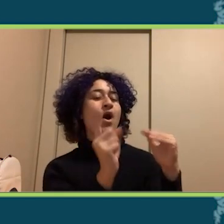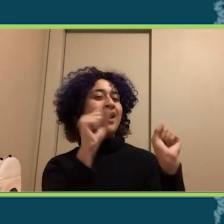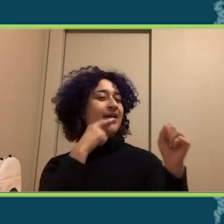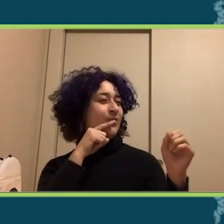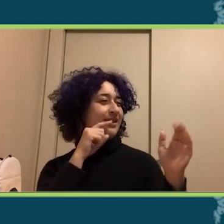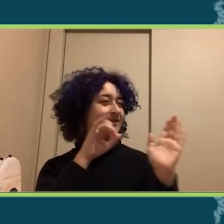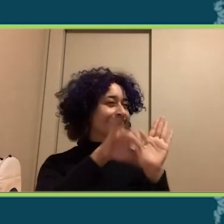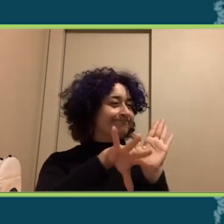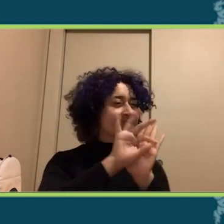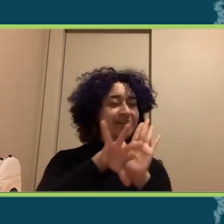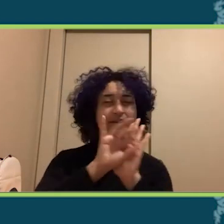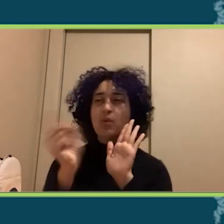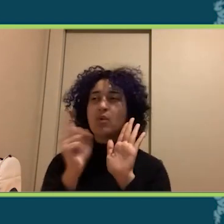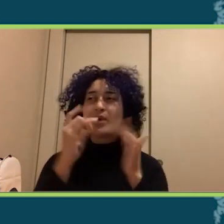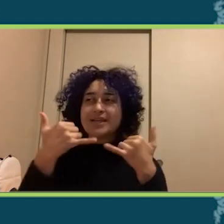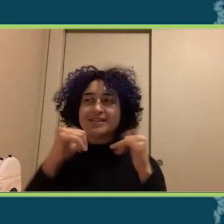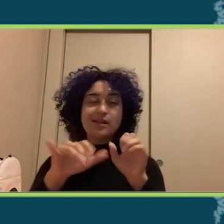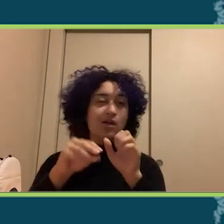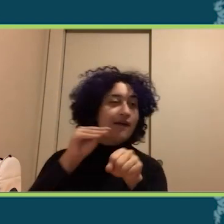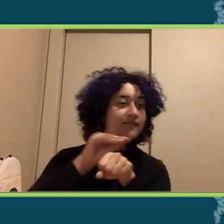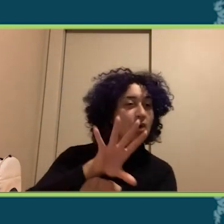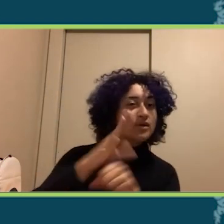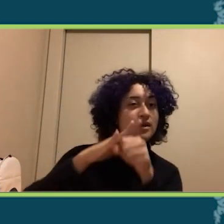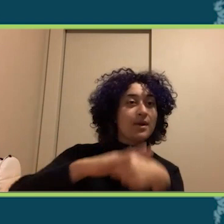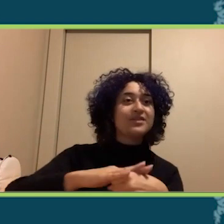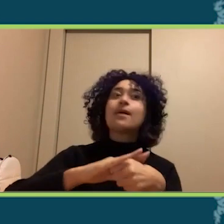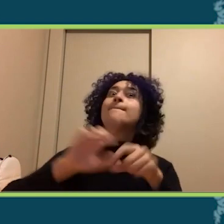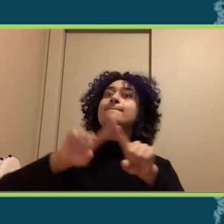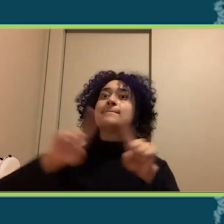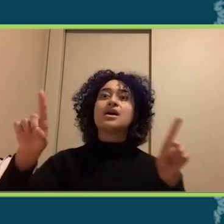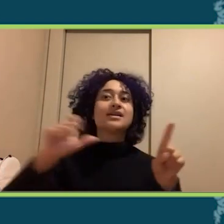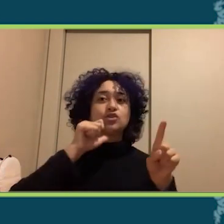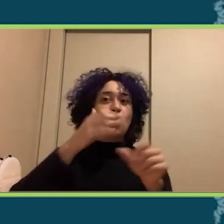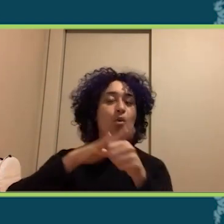we might still enforce oppression and then create systems to redress that?